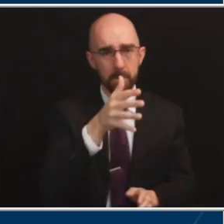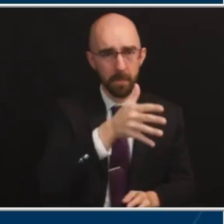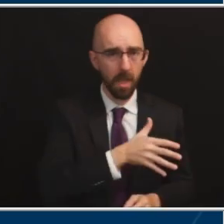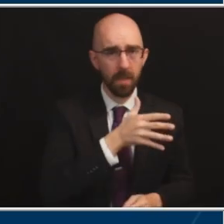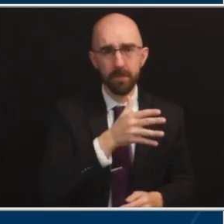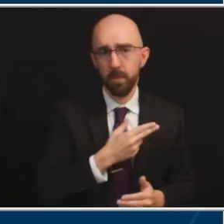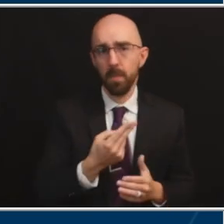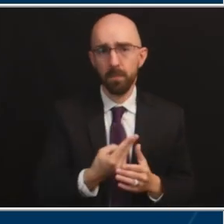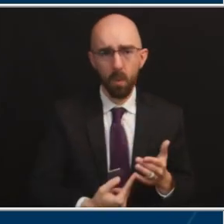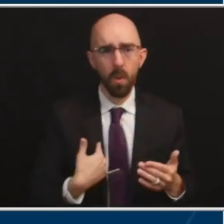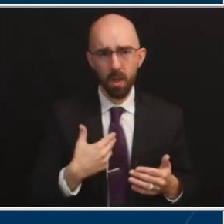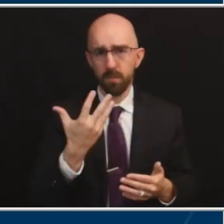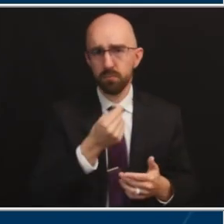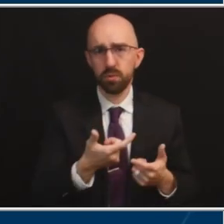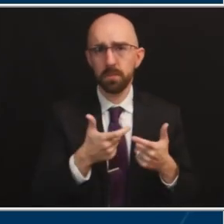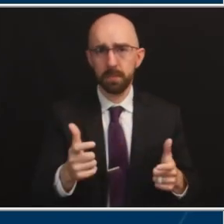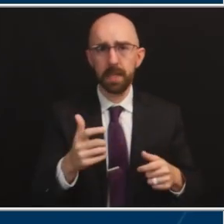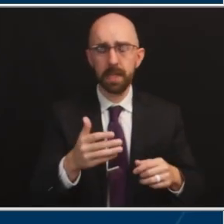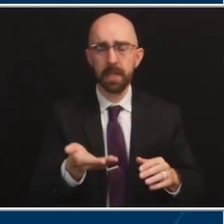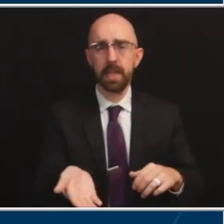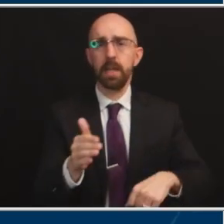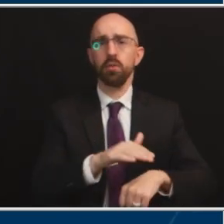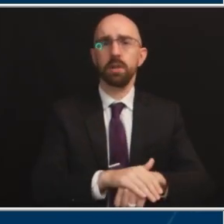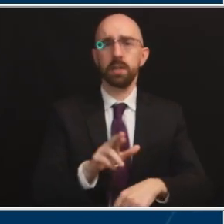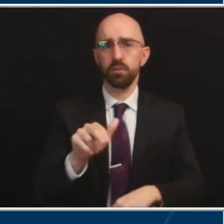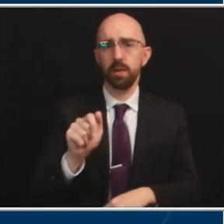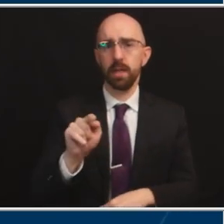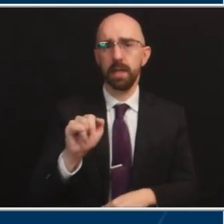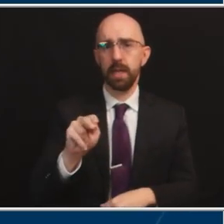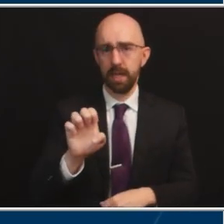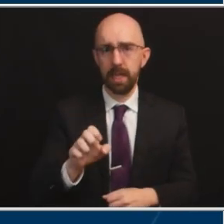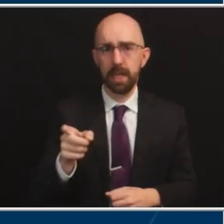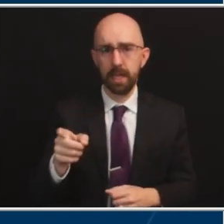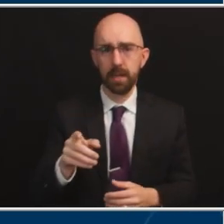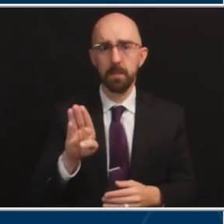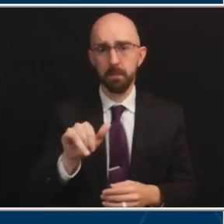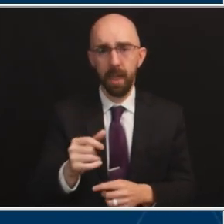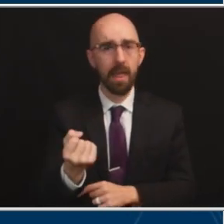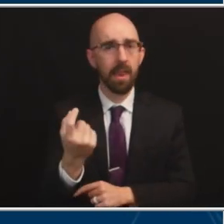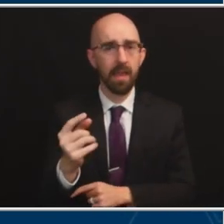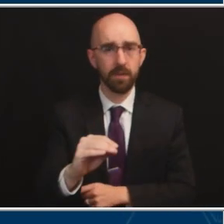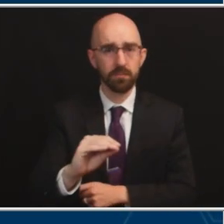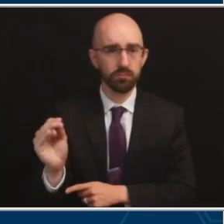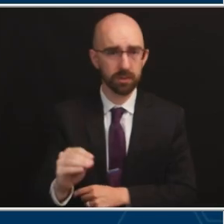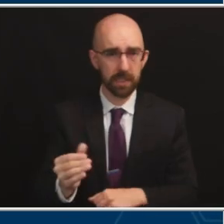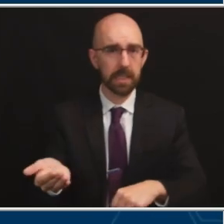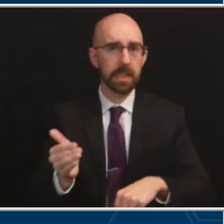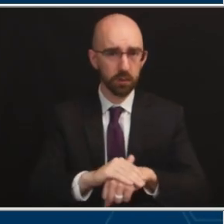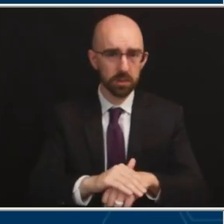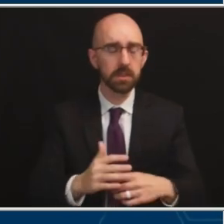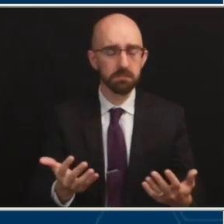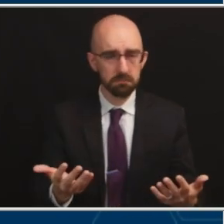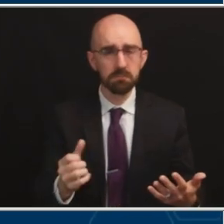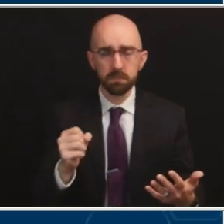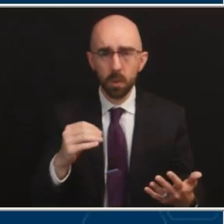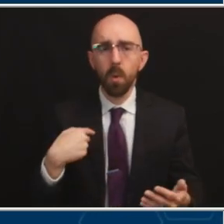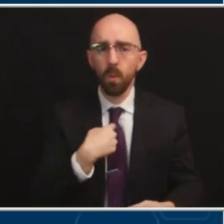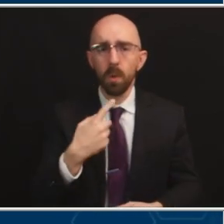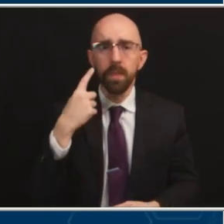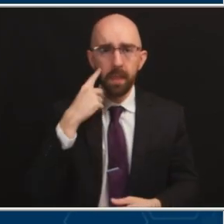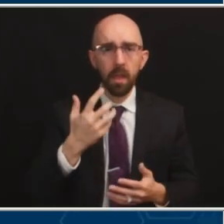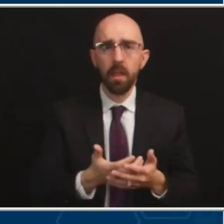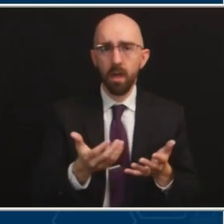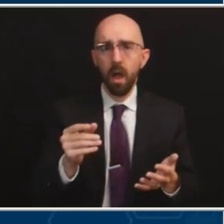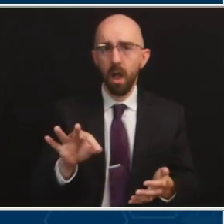large increases in their creatine. Overall, the group increased their creatine by 11%. And so we think that, there's been a lot of question